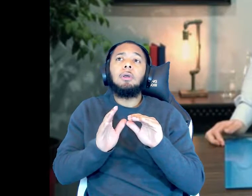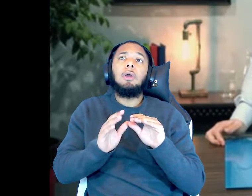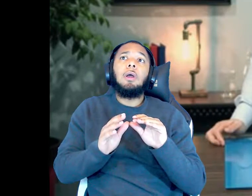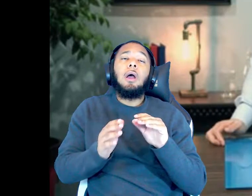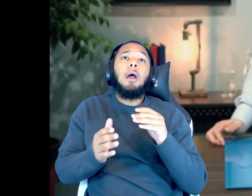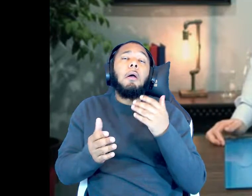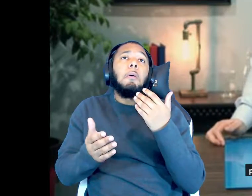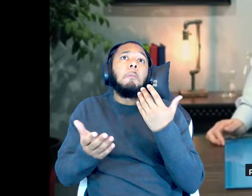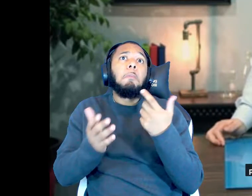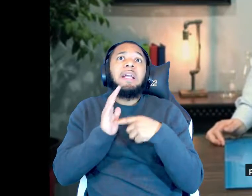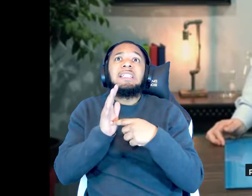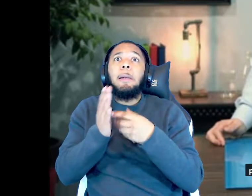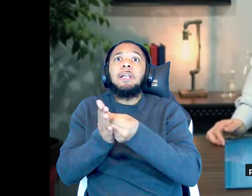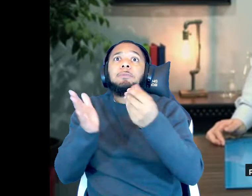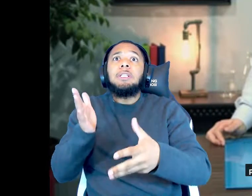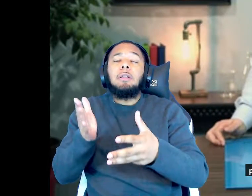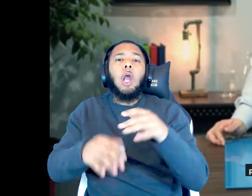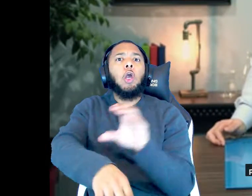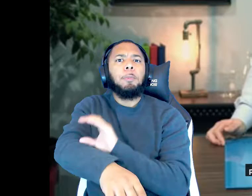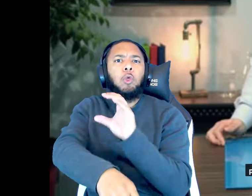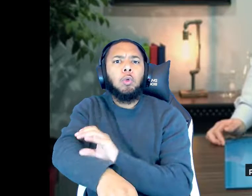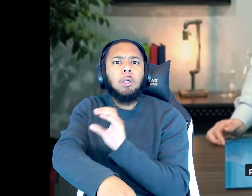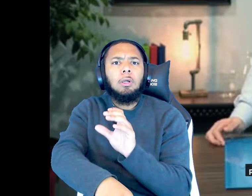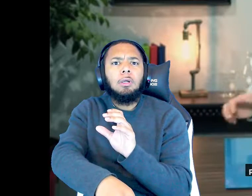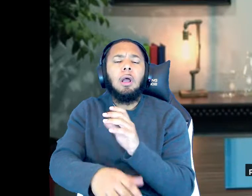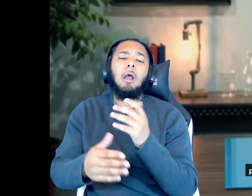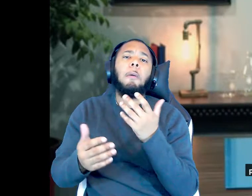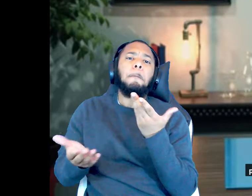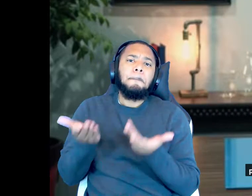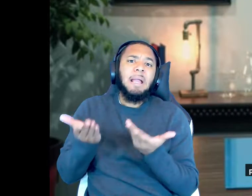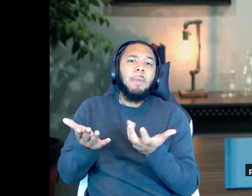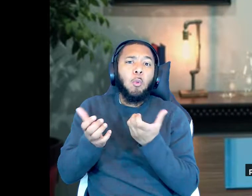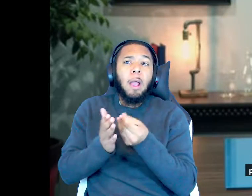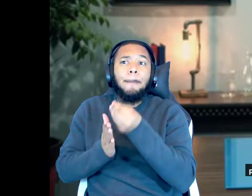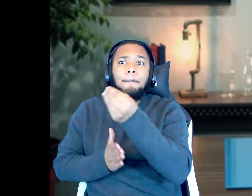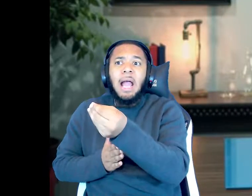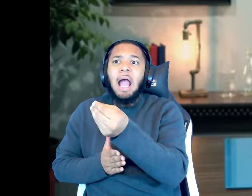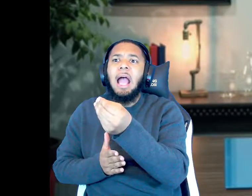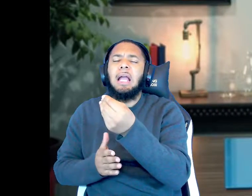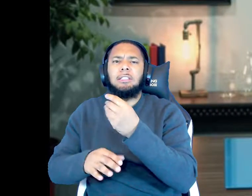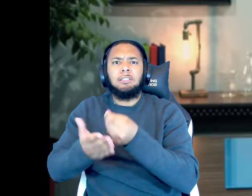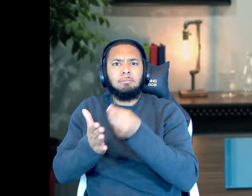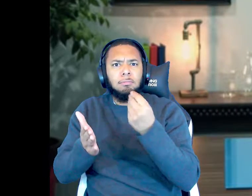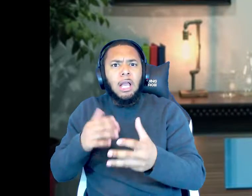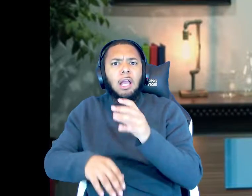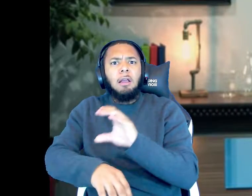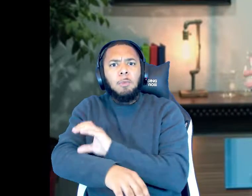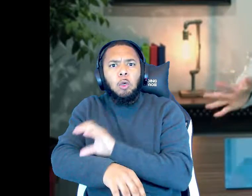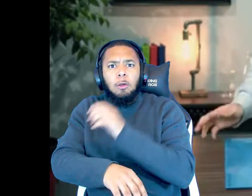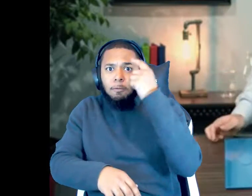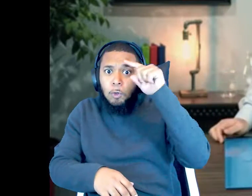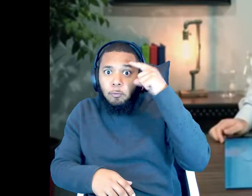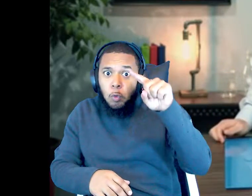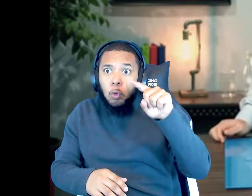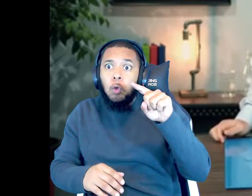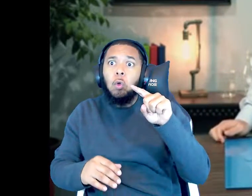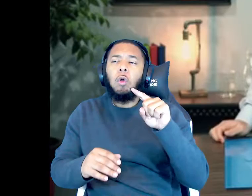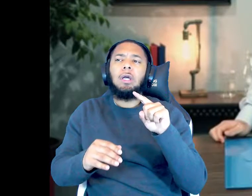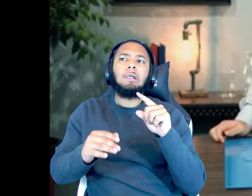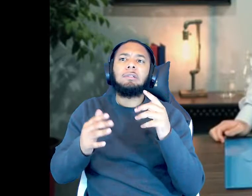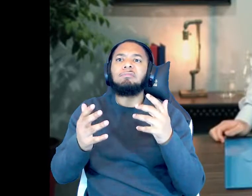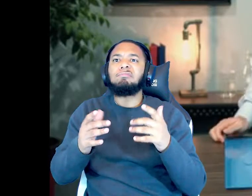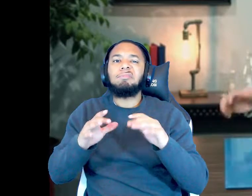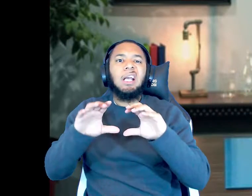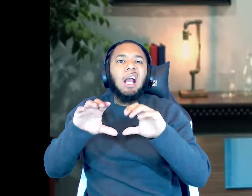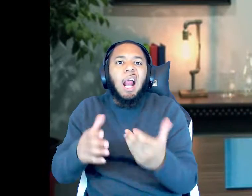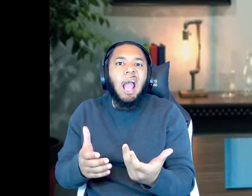you could have a pretty expensive computer that you want to buy so that you can edit videos for this class that you're